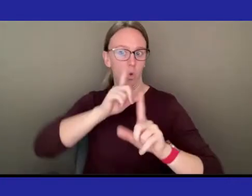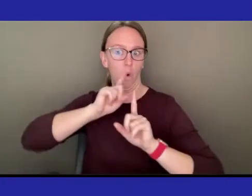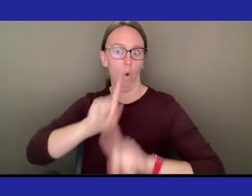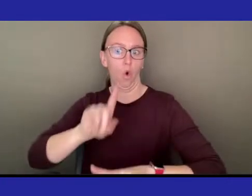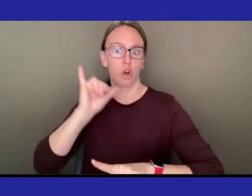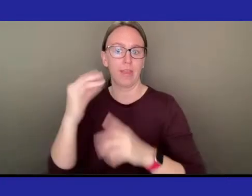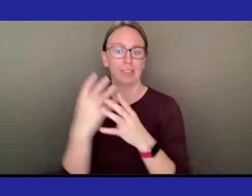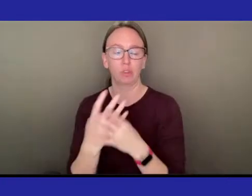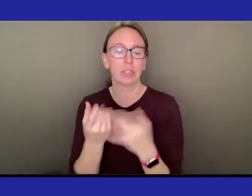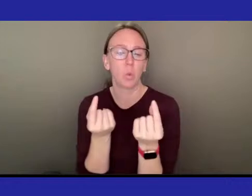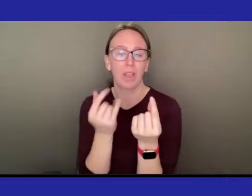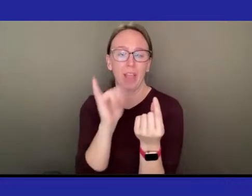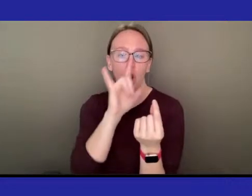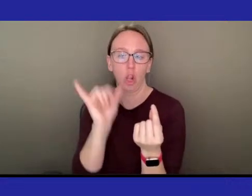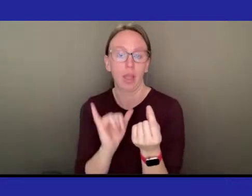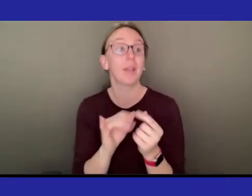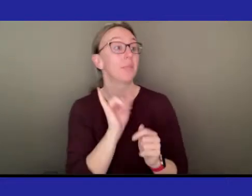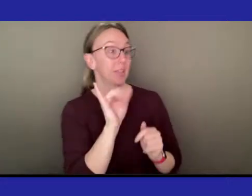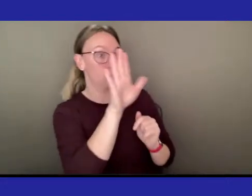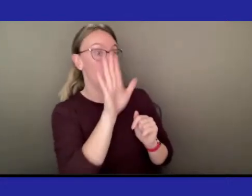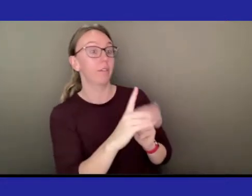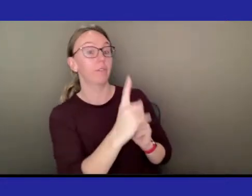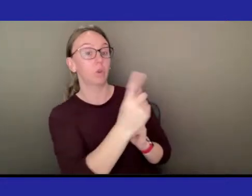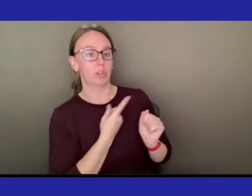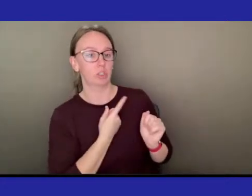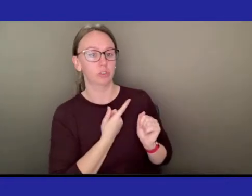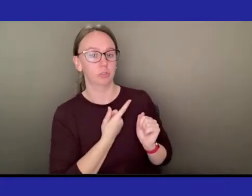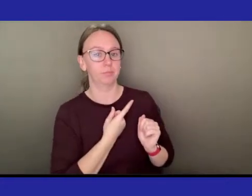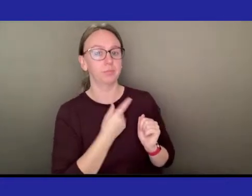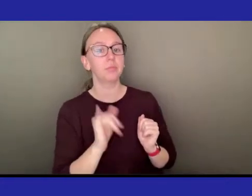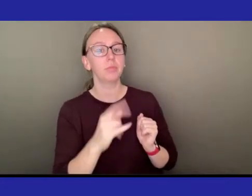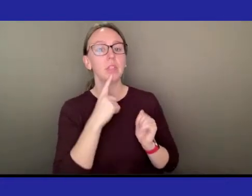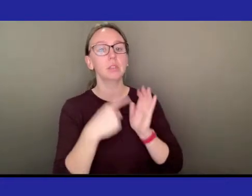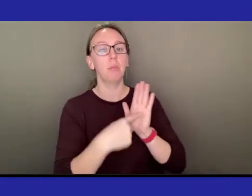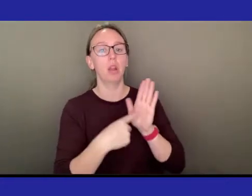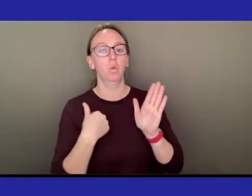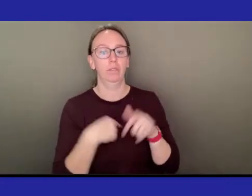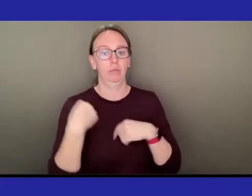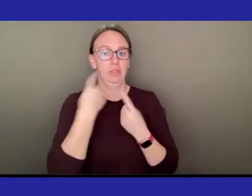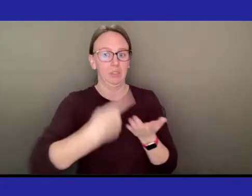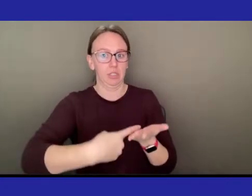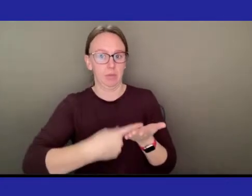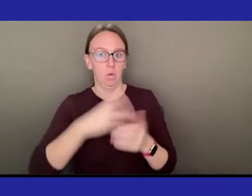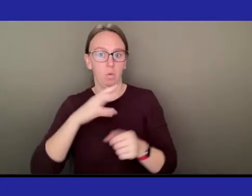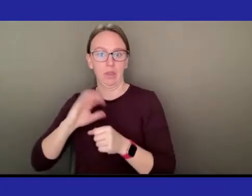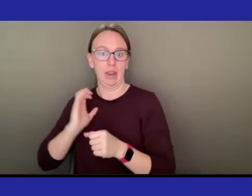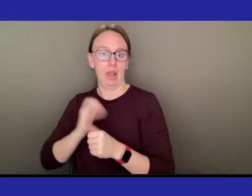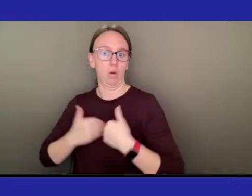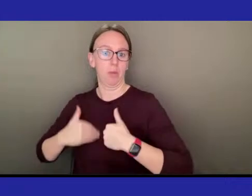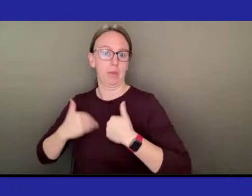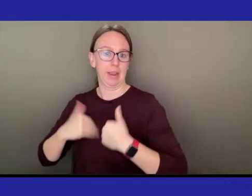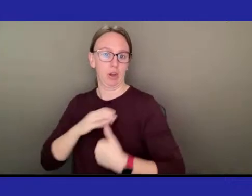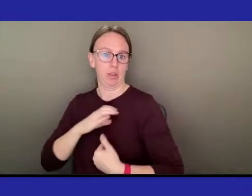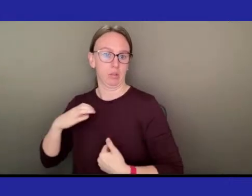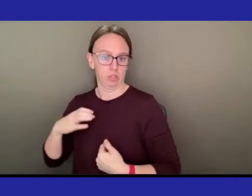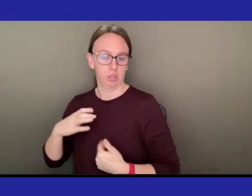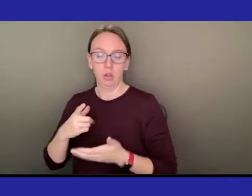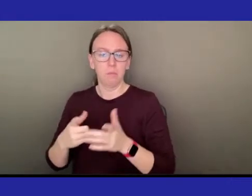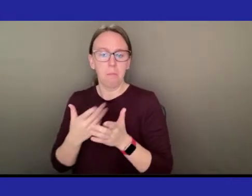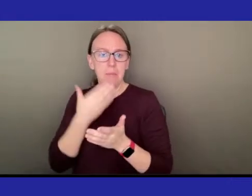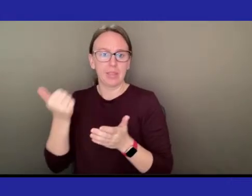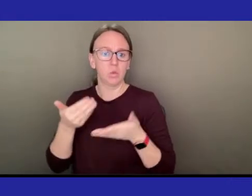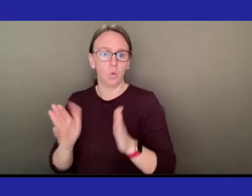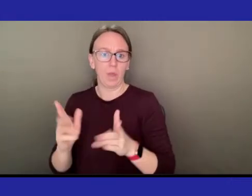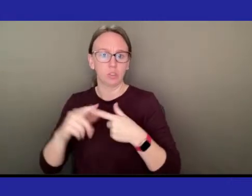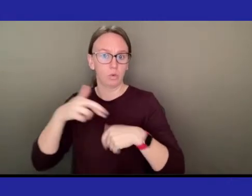So this is a model that we've been talking about within our pulmonary council. You know, what's the best way to refer? Would we want to have a direct system